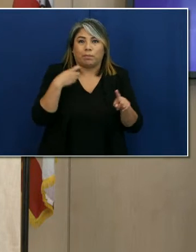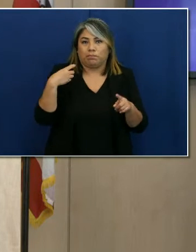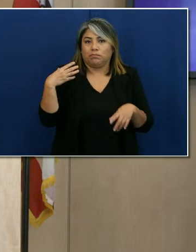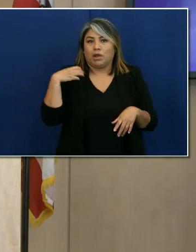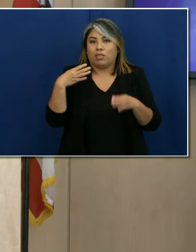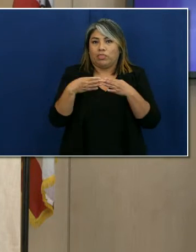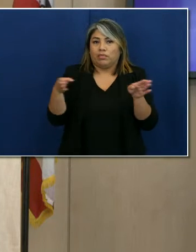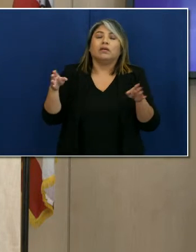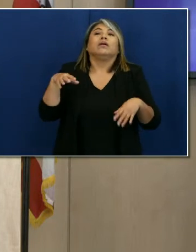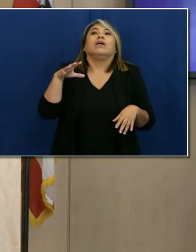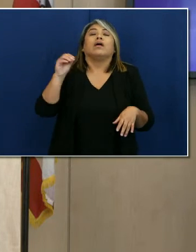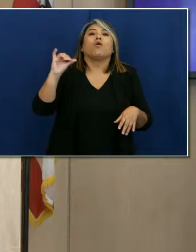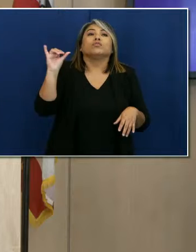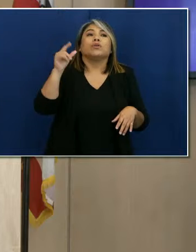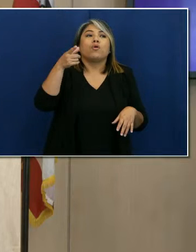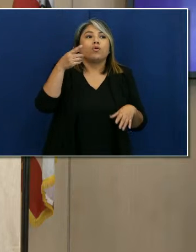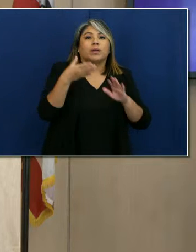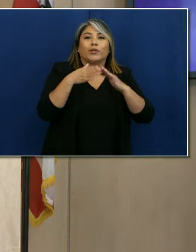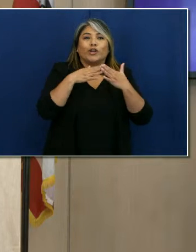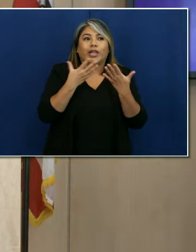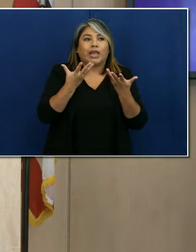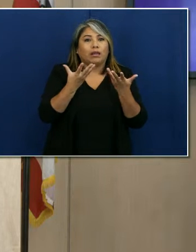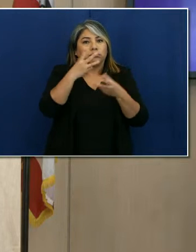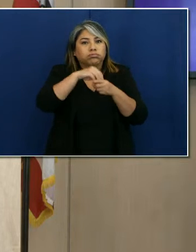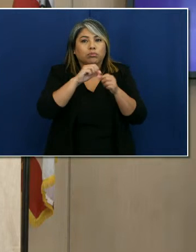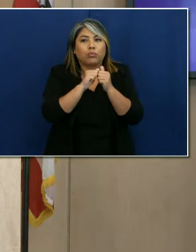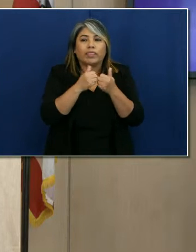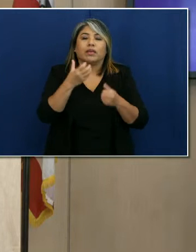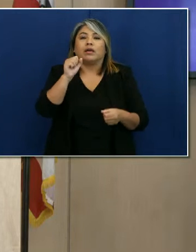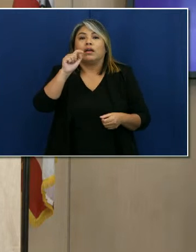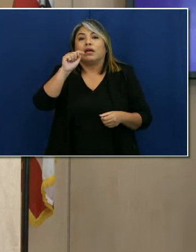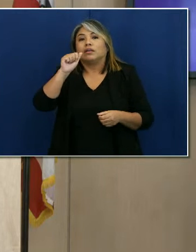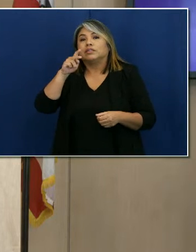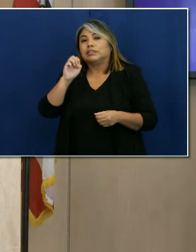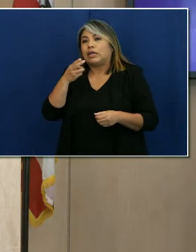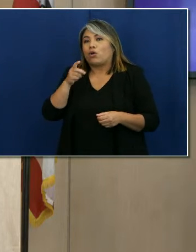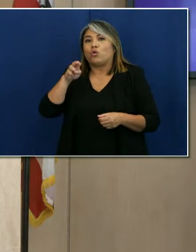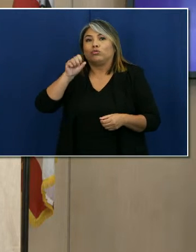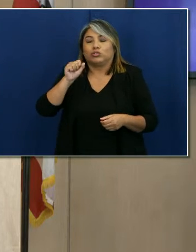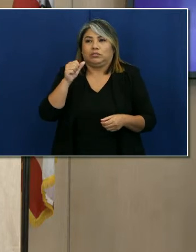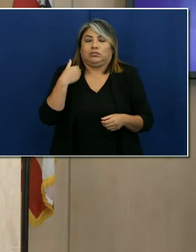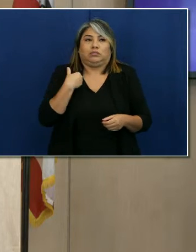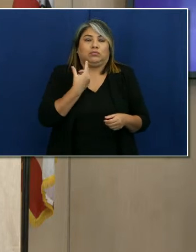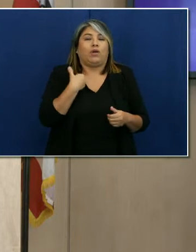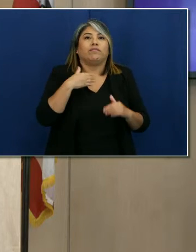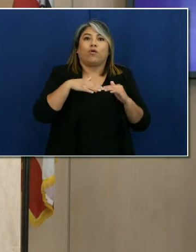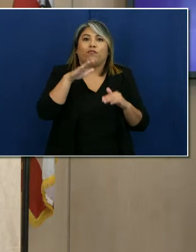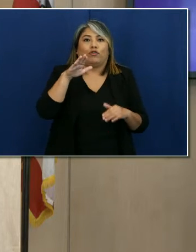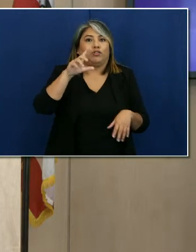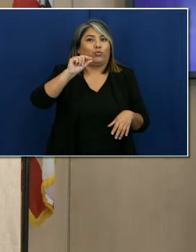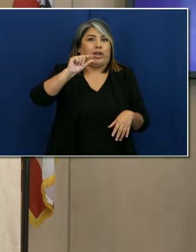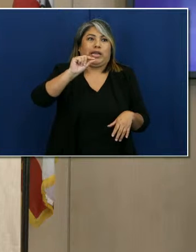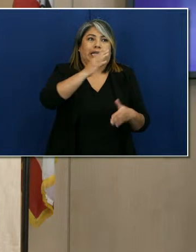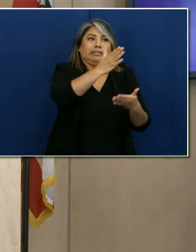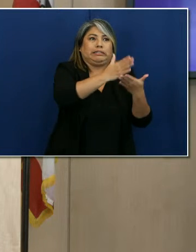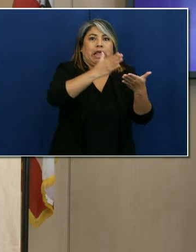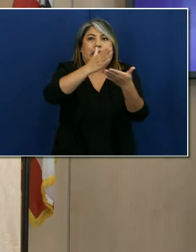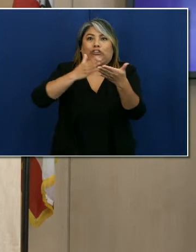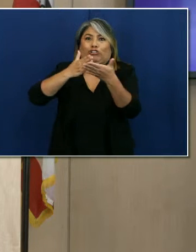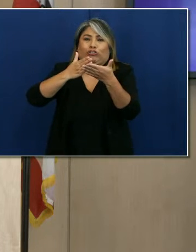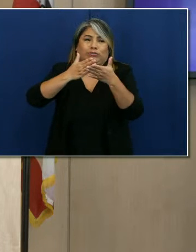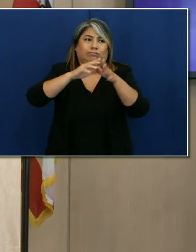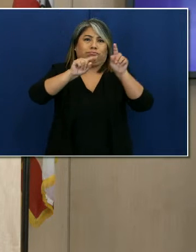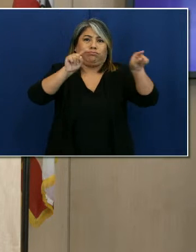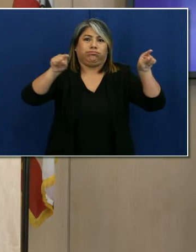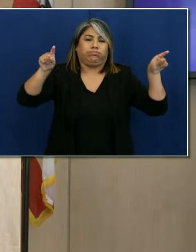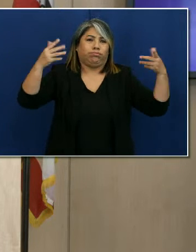And then the community engagement with our stakeholders, our various sectors. We have over 20 sectors that have